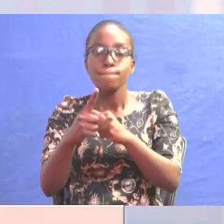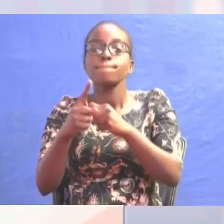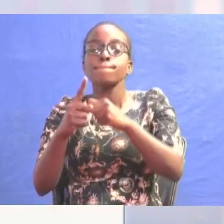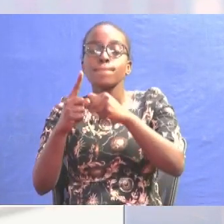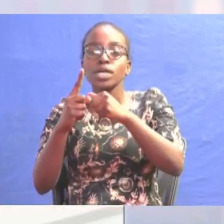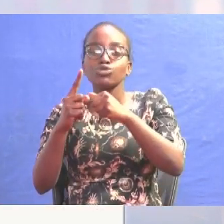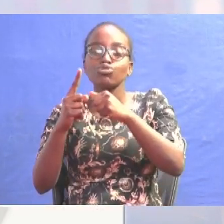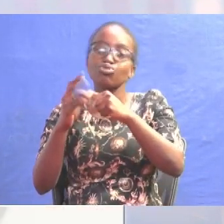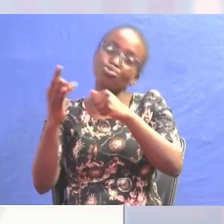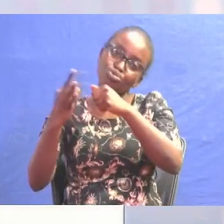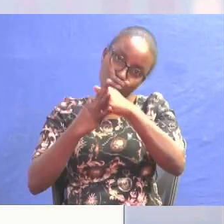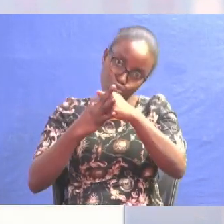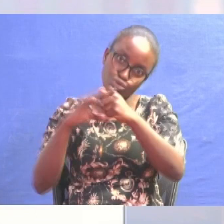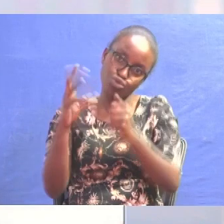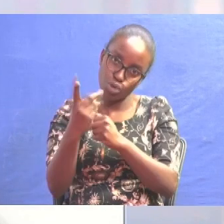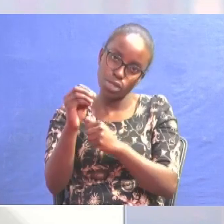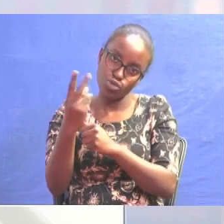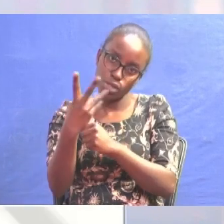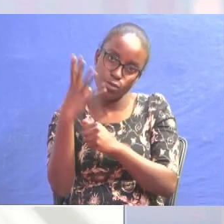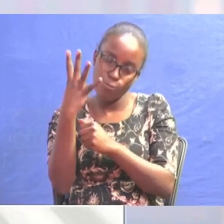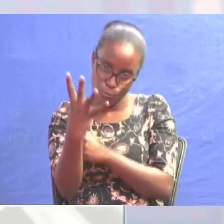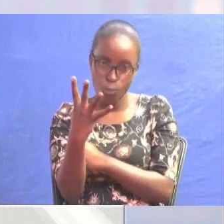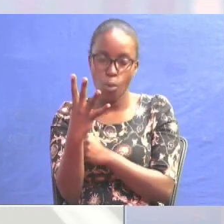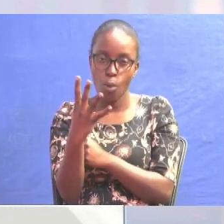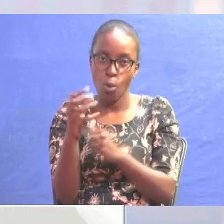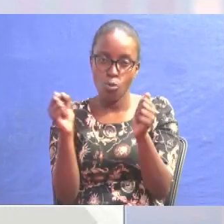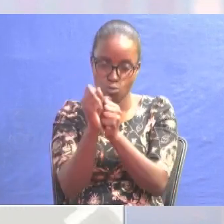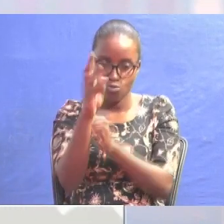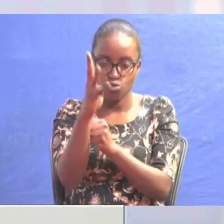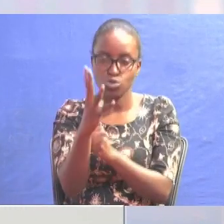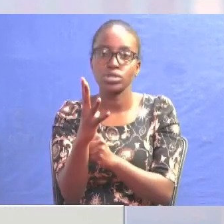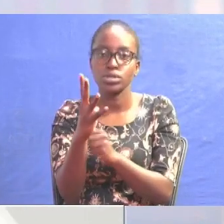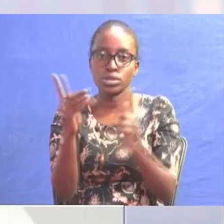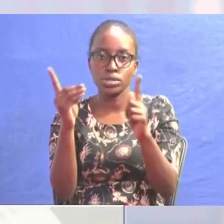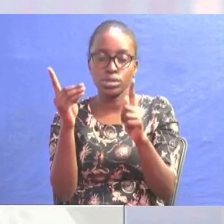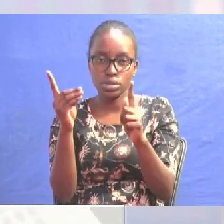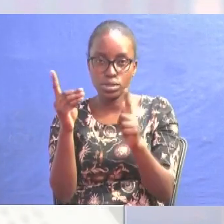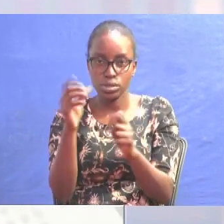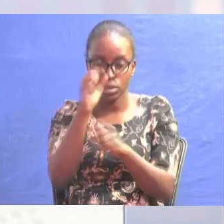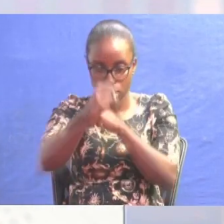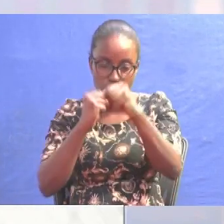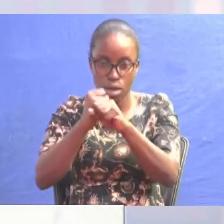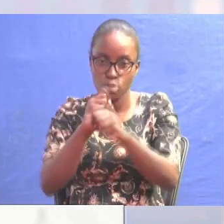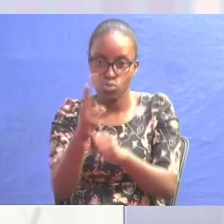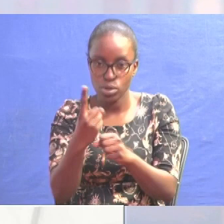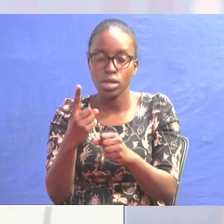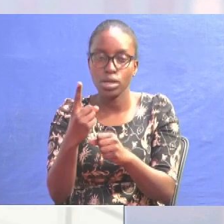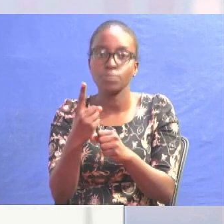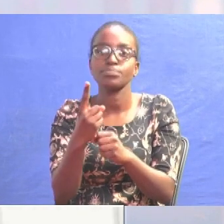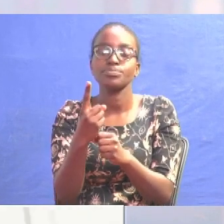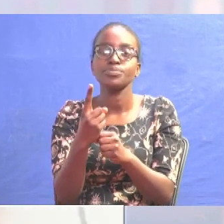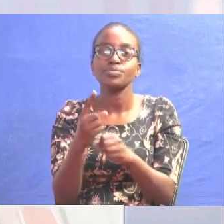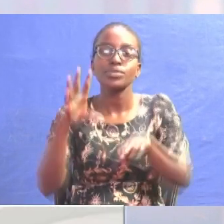the 27th of August 2024 marks exactly 14 years since the Katiba 2010 was